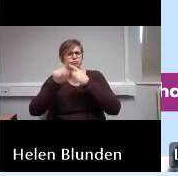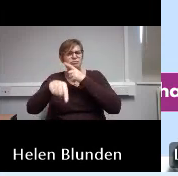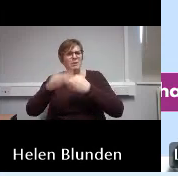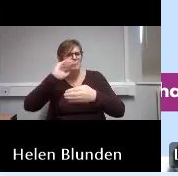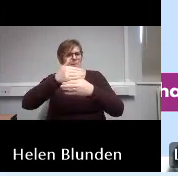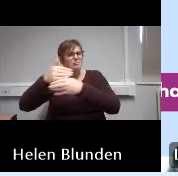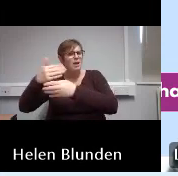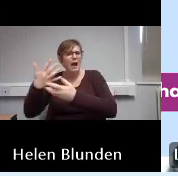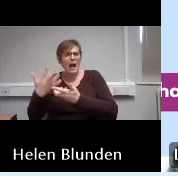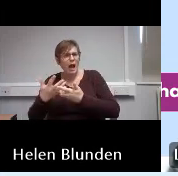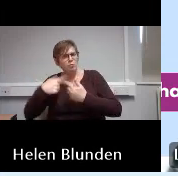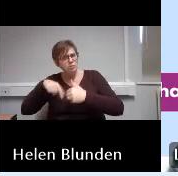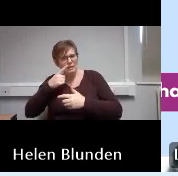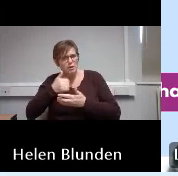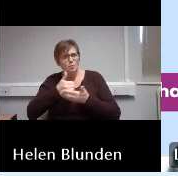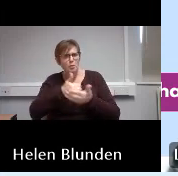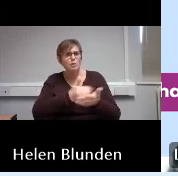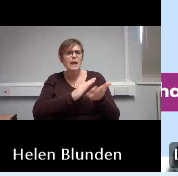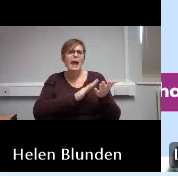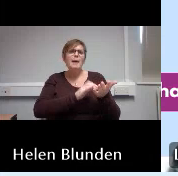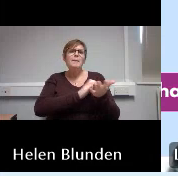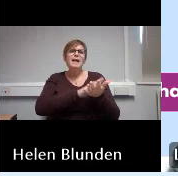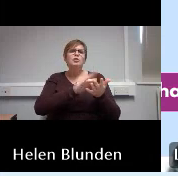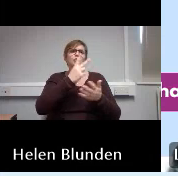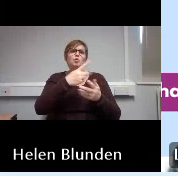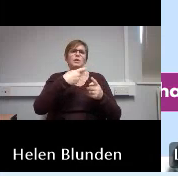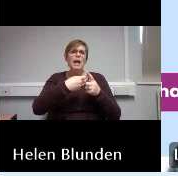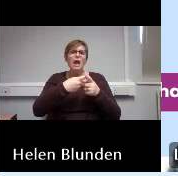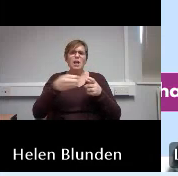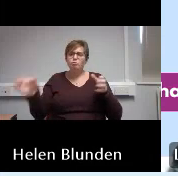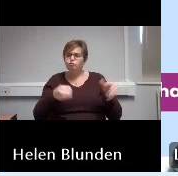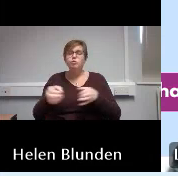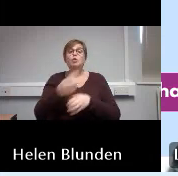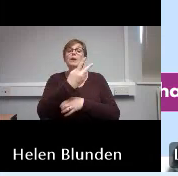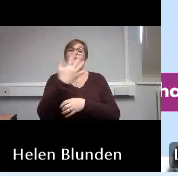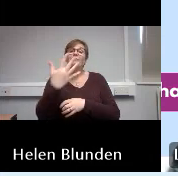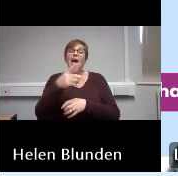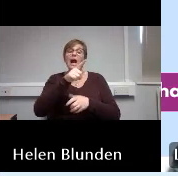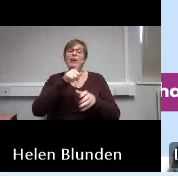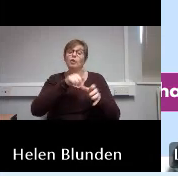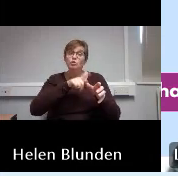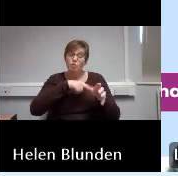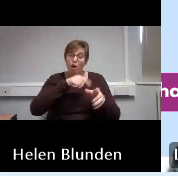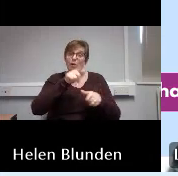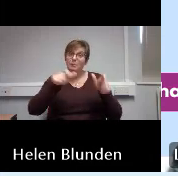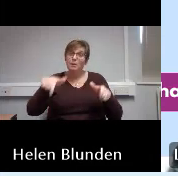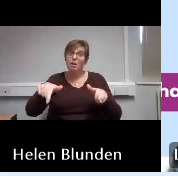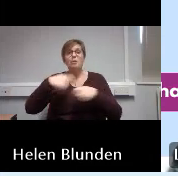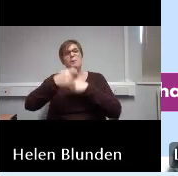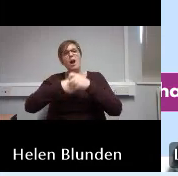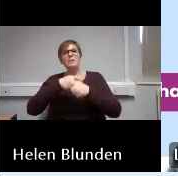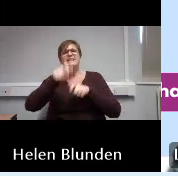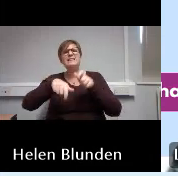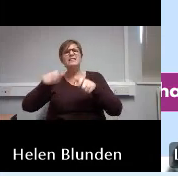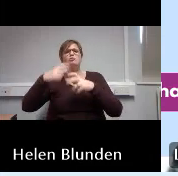them. MH2K recruited 25 young people as citizen researchers and engaged